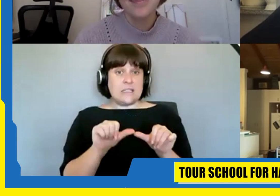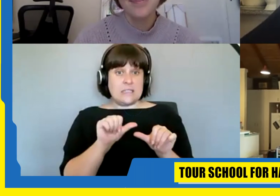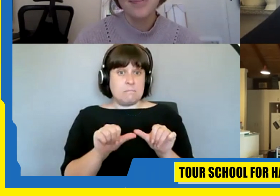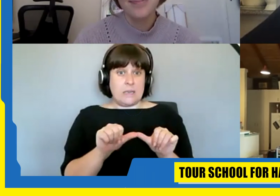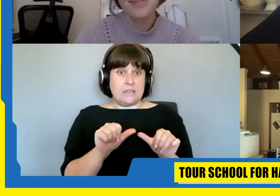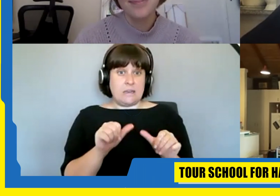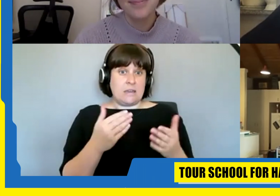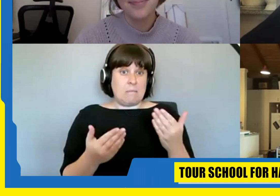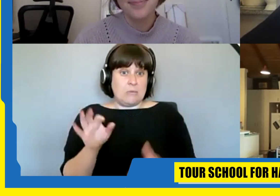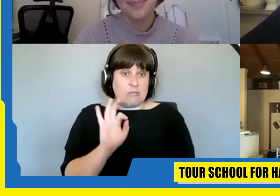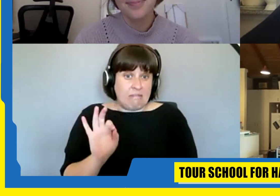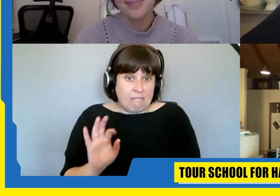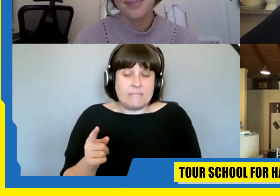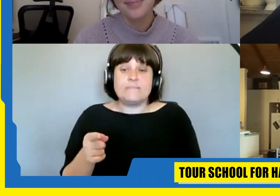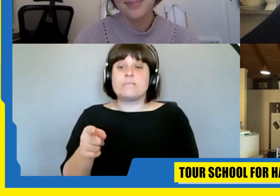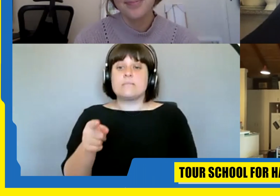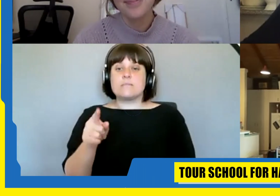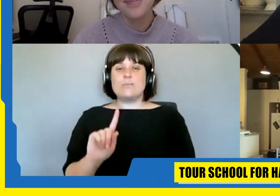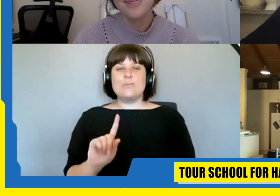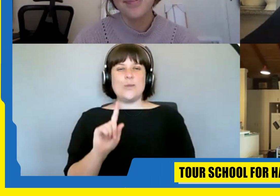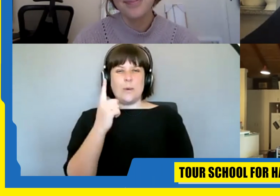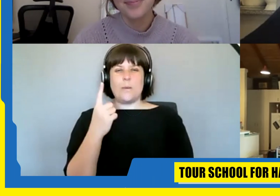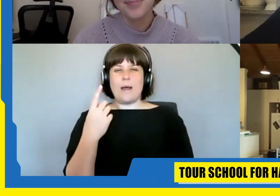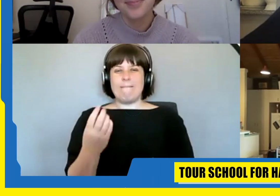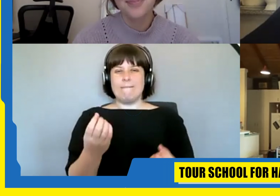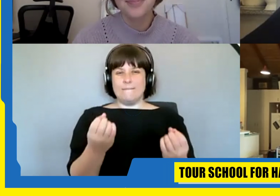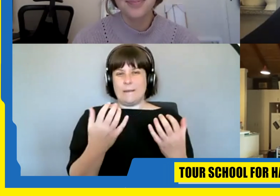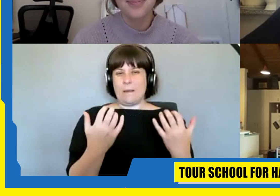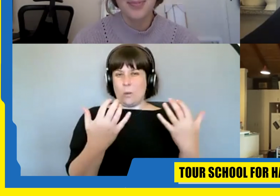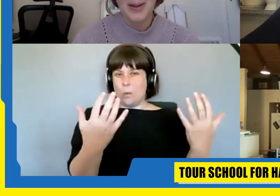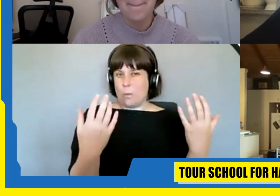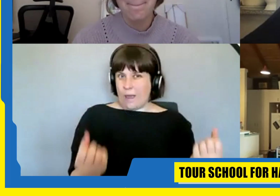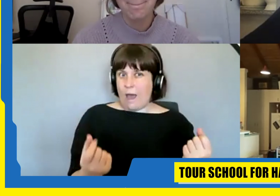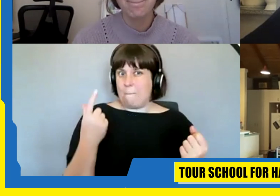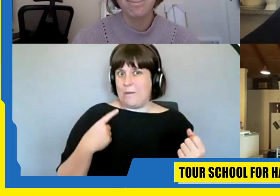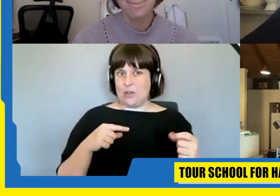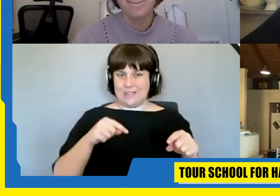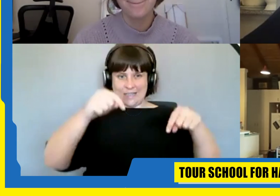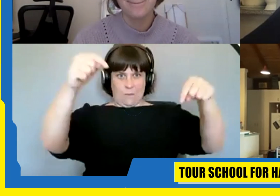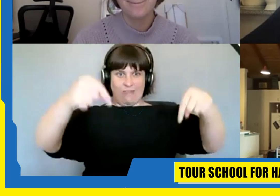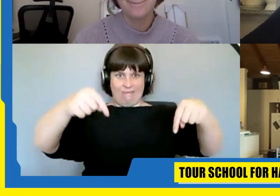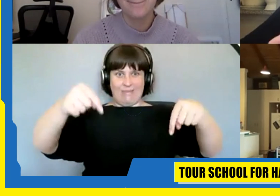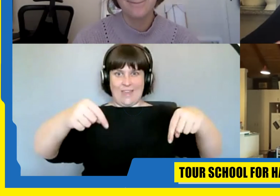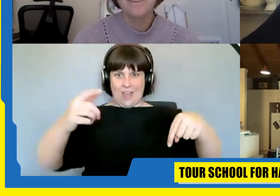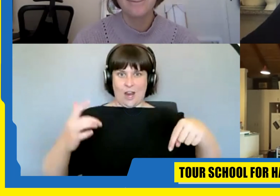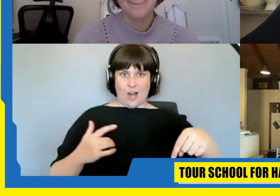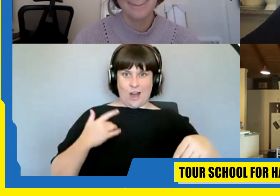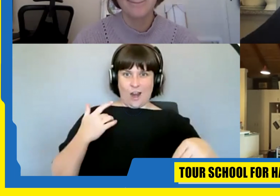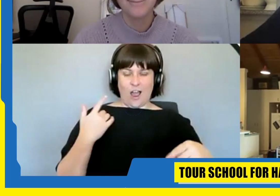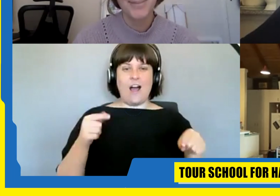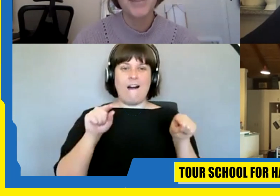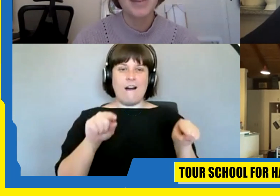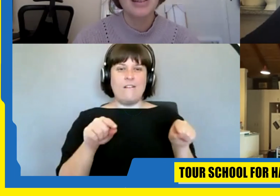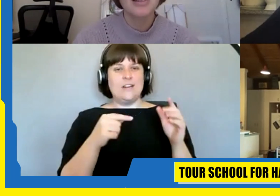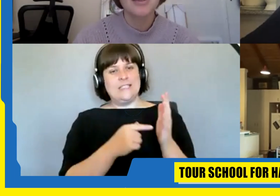charming audience feedback thing because we had the audience there for this Take It Outside, and they were all